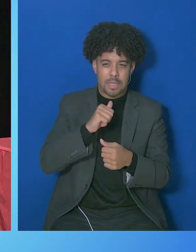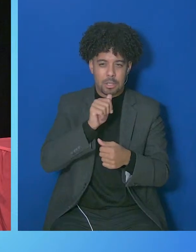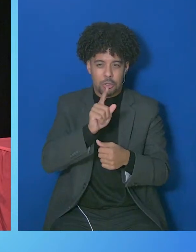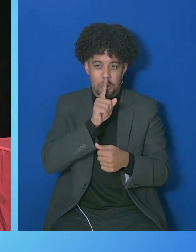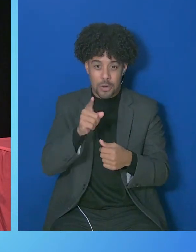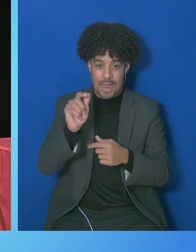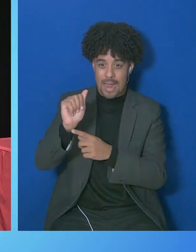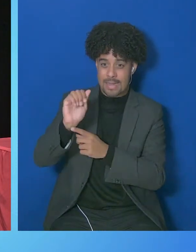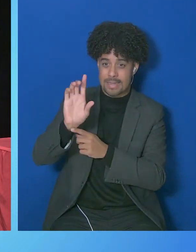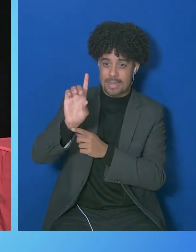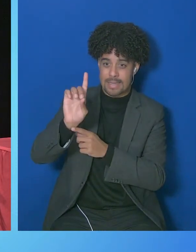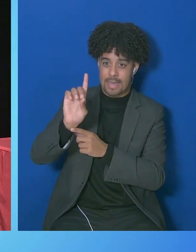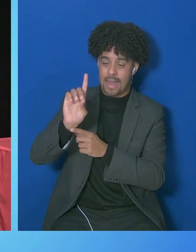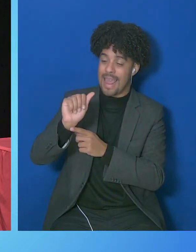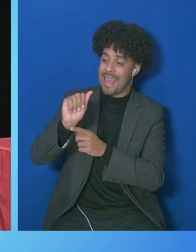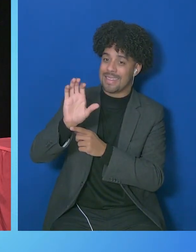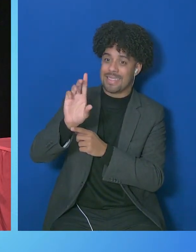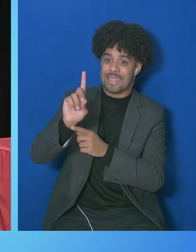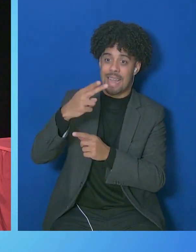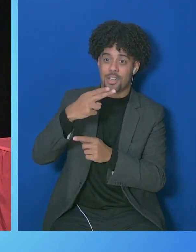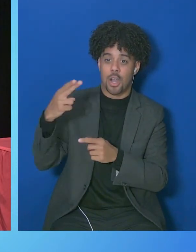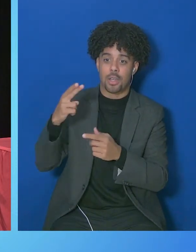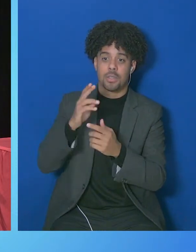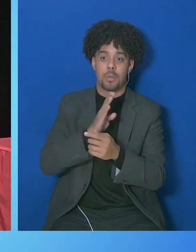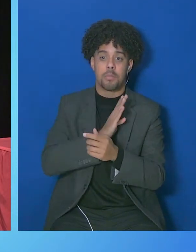Katie, do you have the ACDHH board calendar?